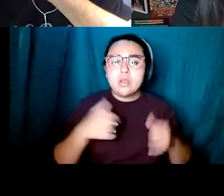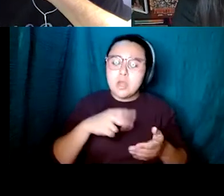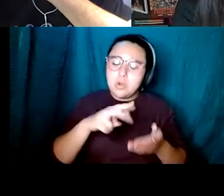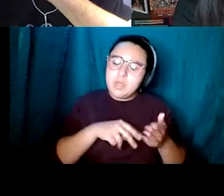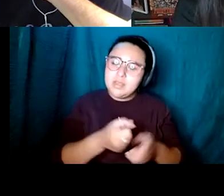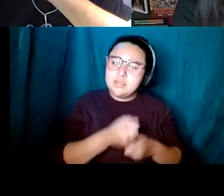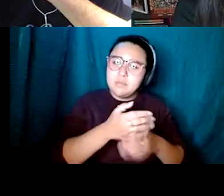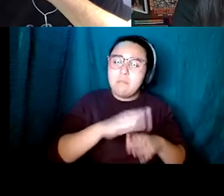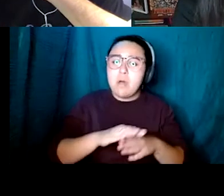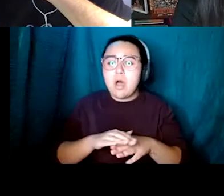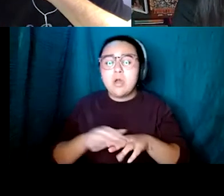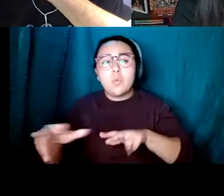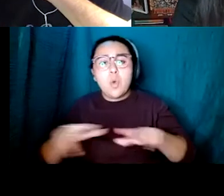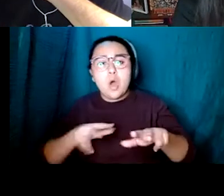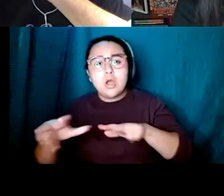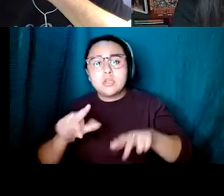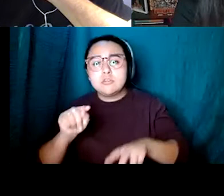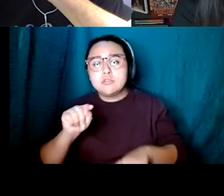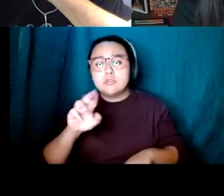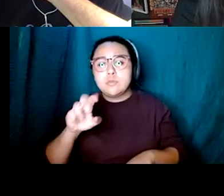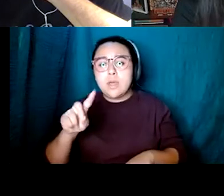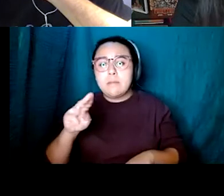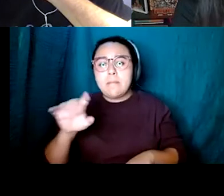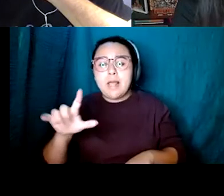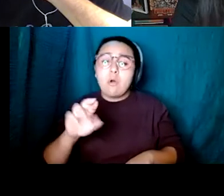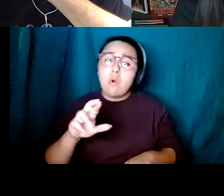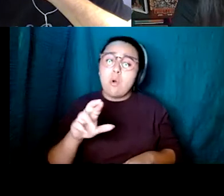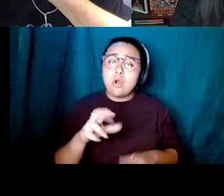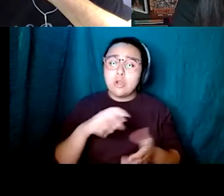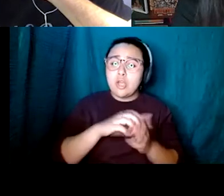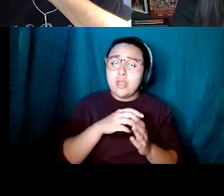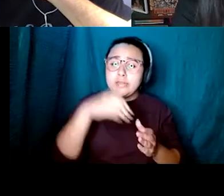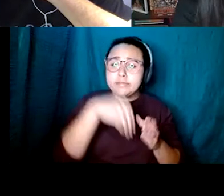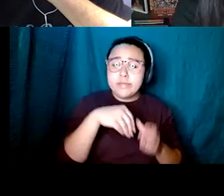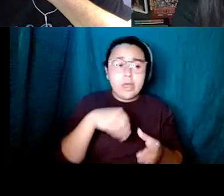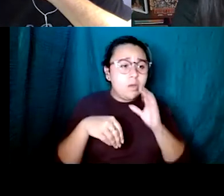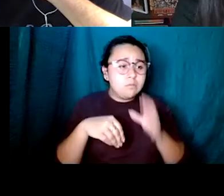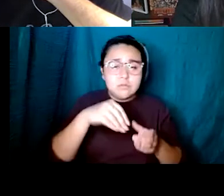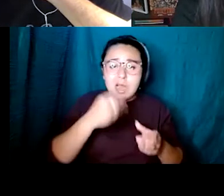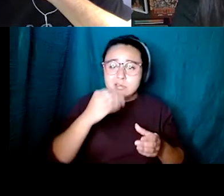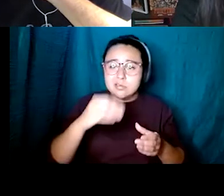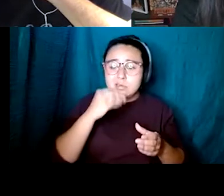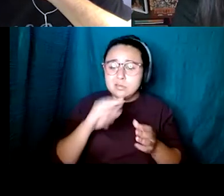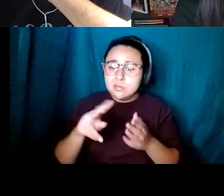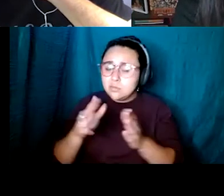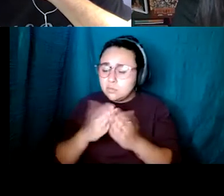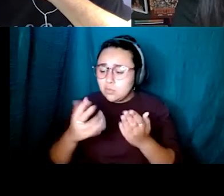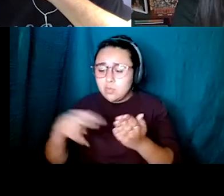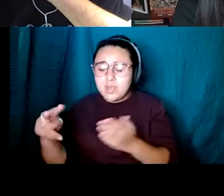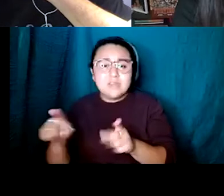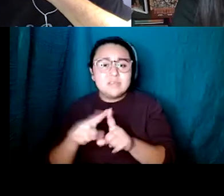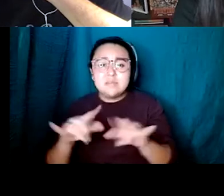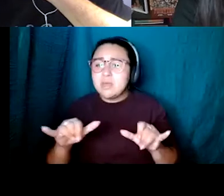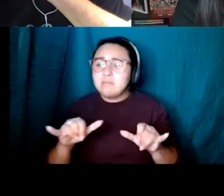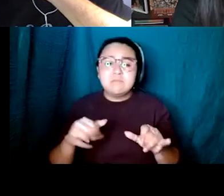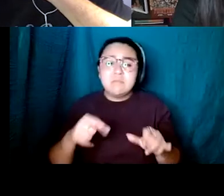or dunking iced oatmeal cookies into chilled milk. This fat poem doesn't want you to suck in your queer